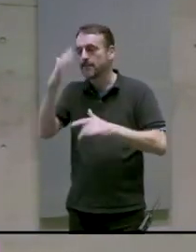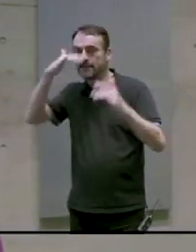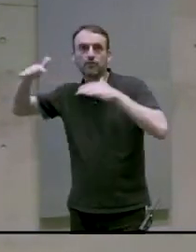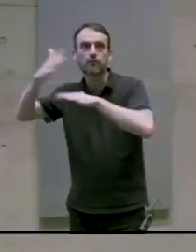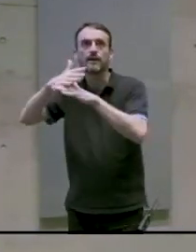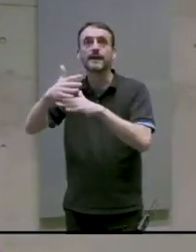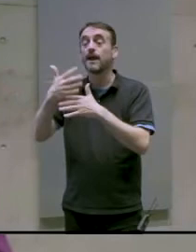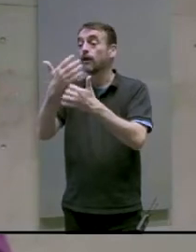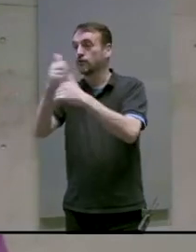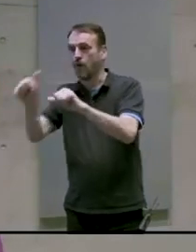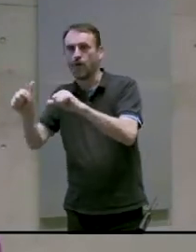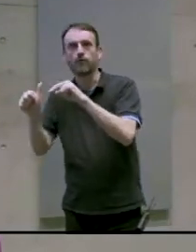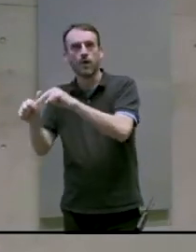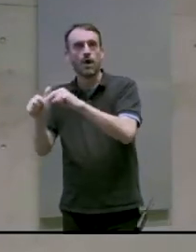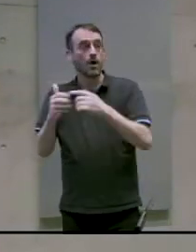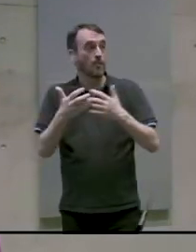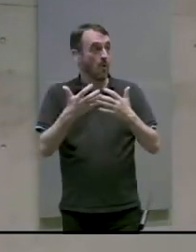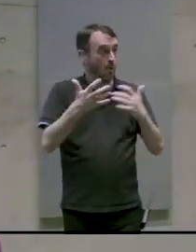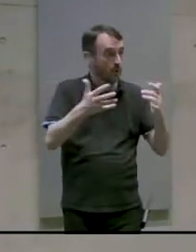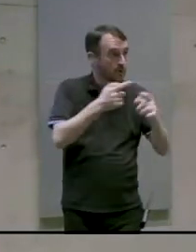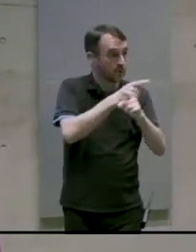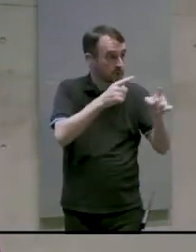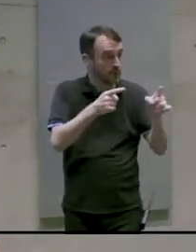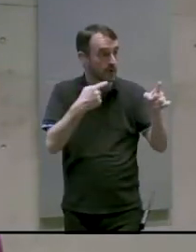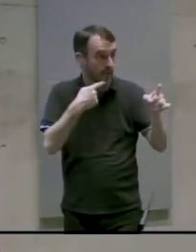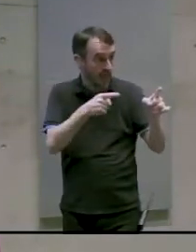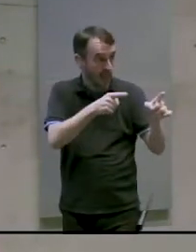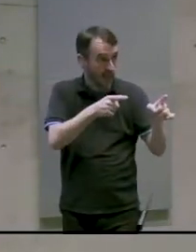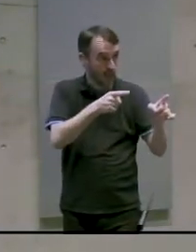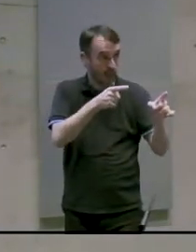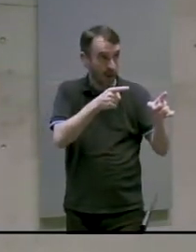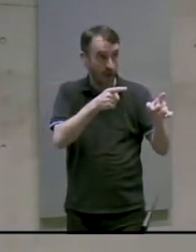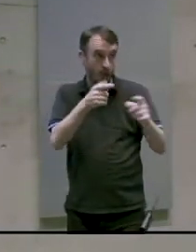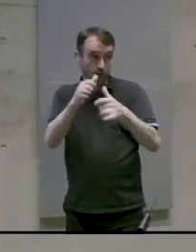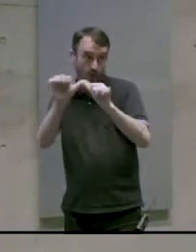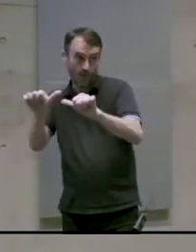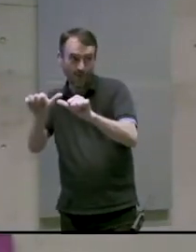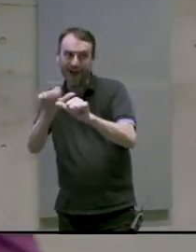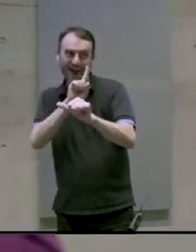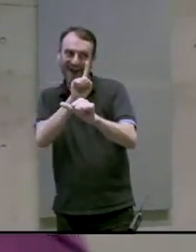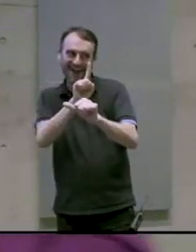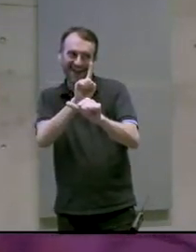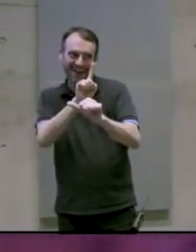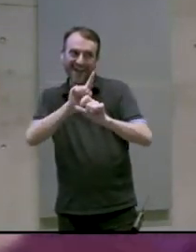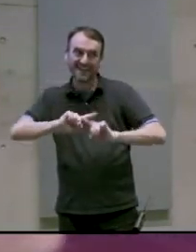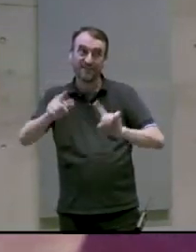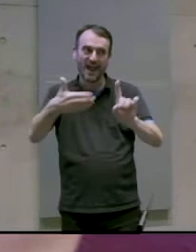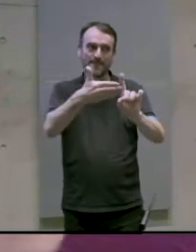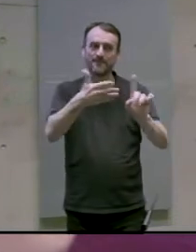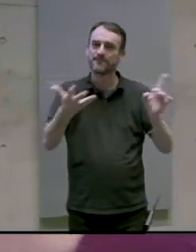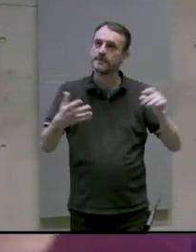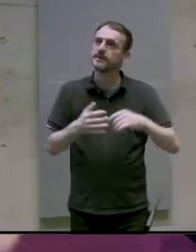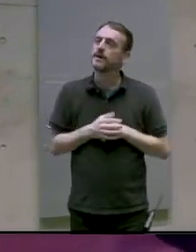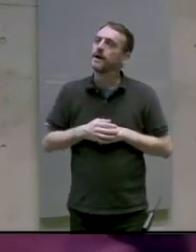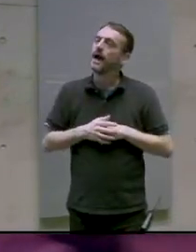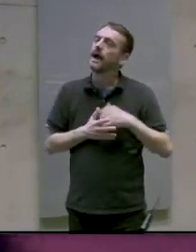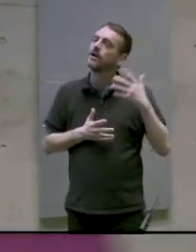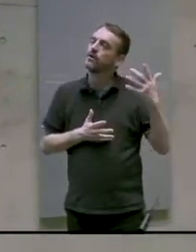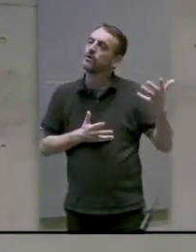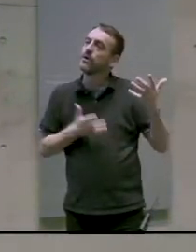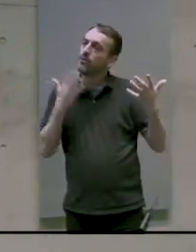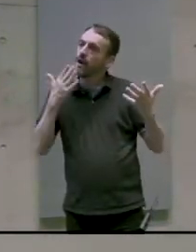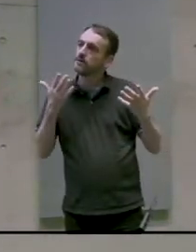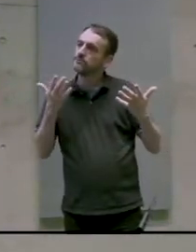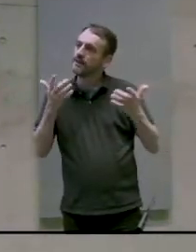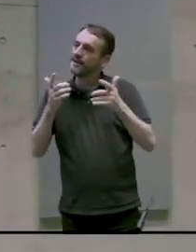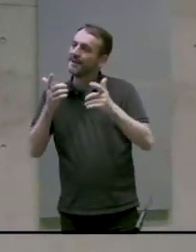what you're going to do, but take it in a different direction. But people need to know what they think they're expected to do. And with every question they're asked, they need to know